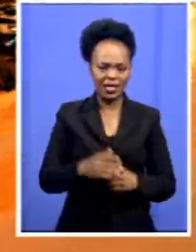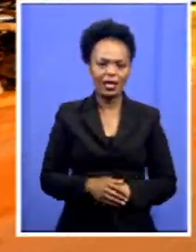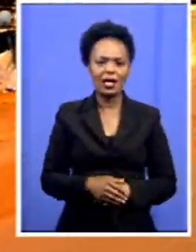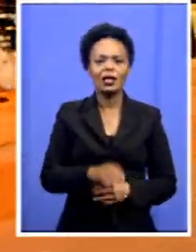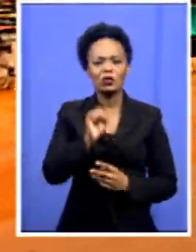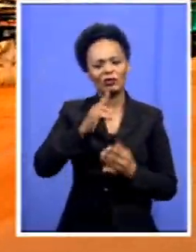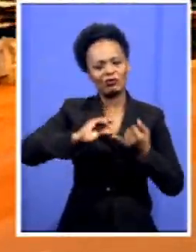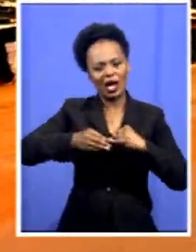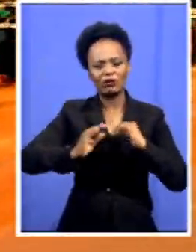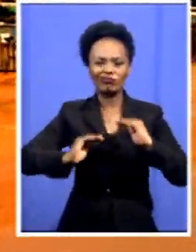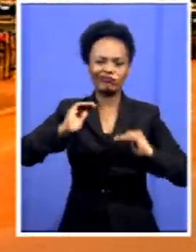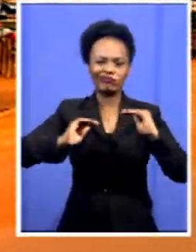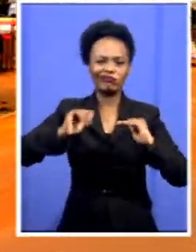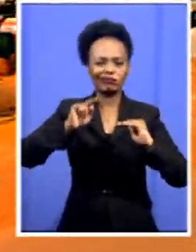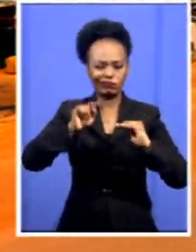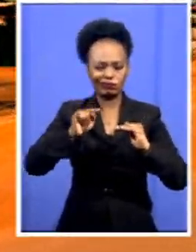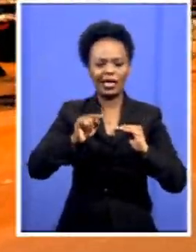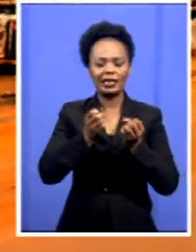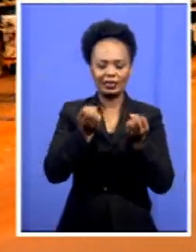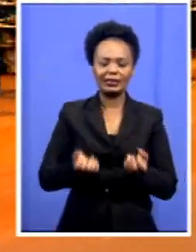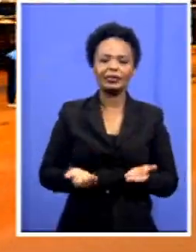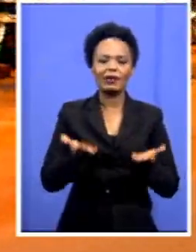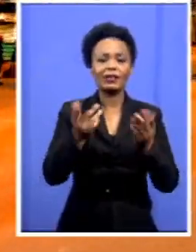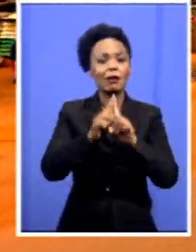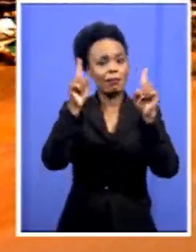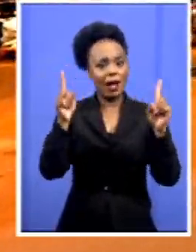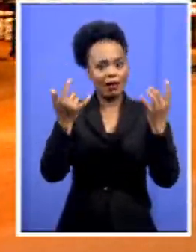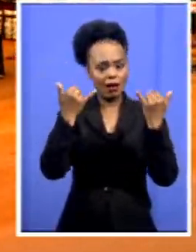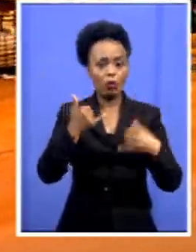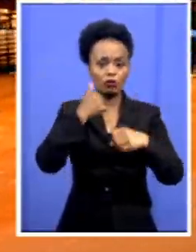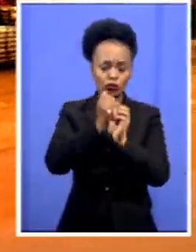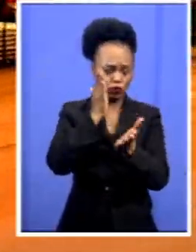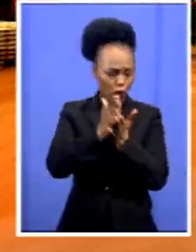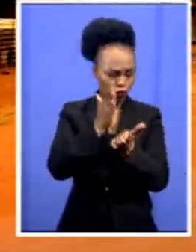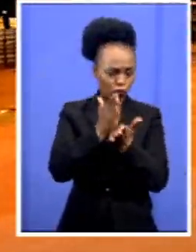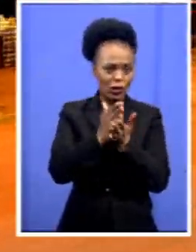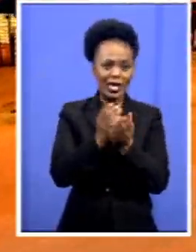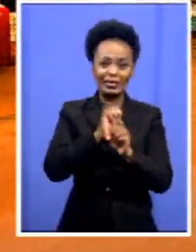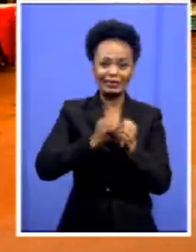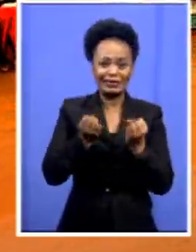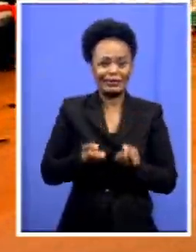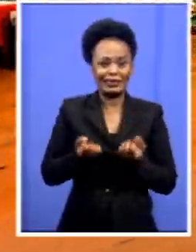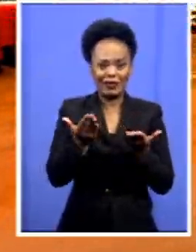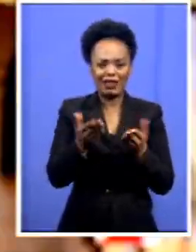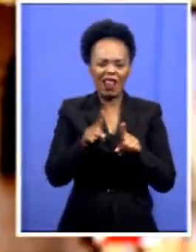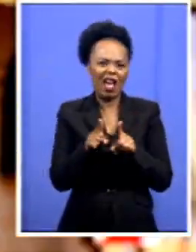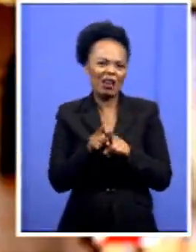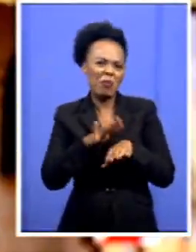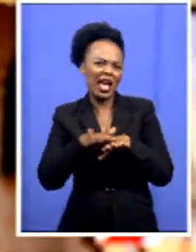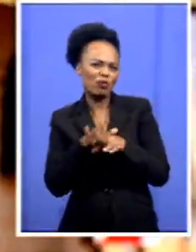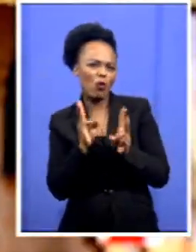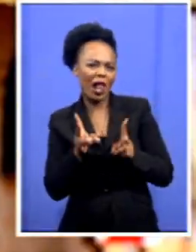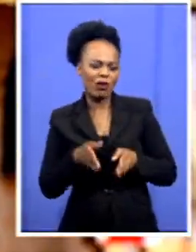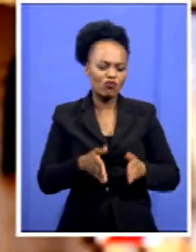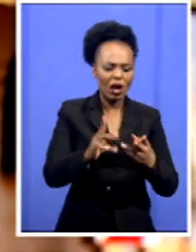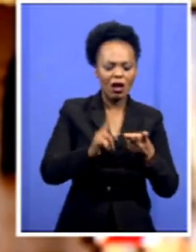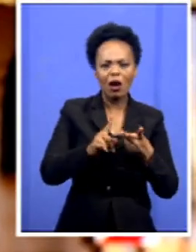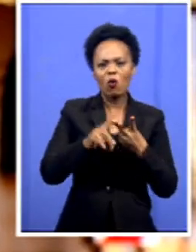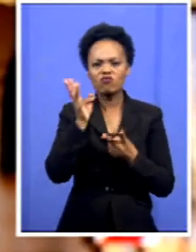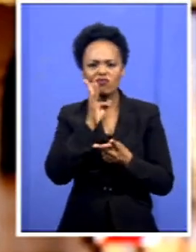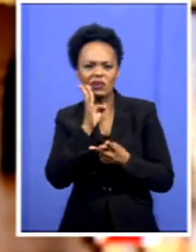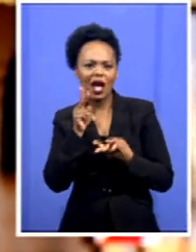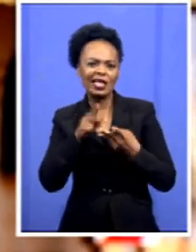trying to keep up in terms of service delivery, but I can assure you that in terms of the basic service delivery, like your roads, your water, sanitation, as well